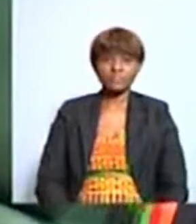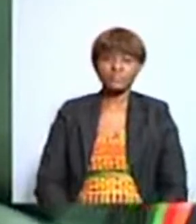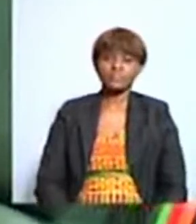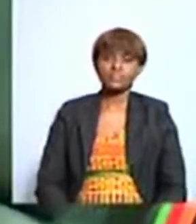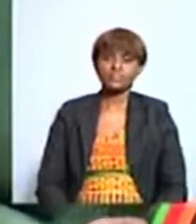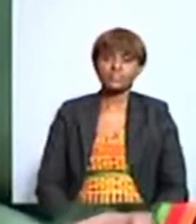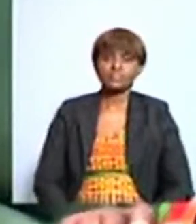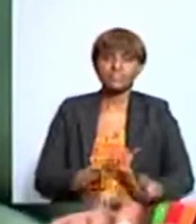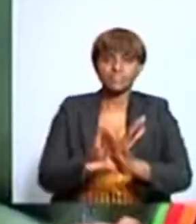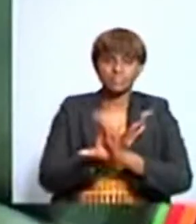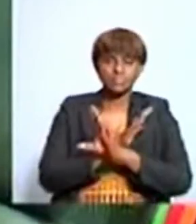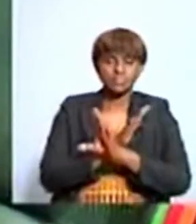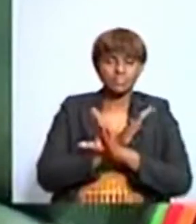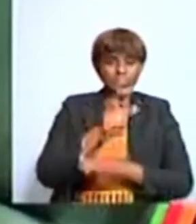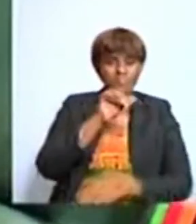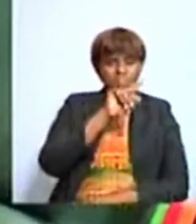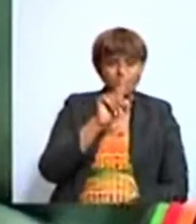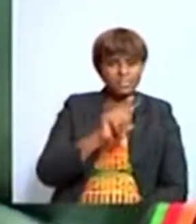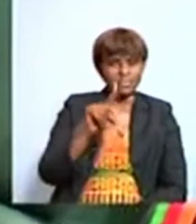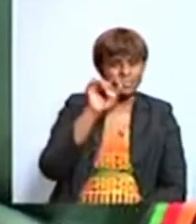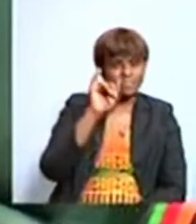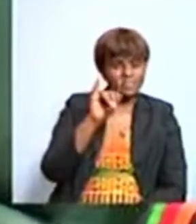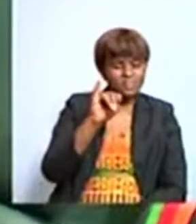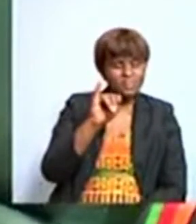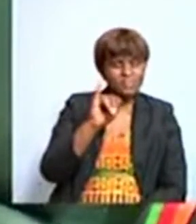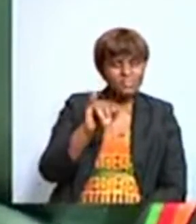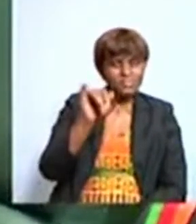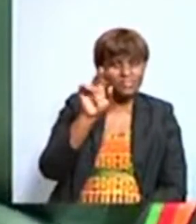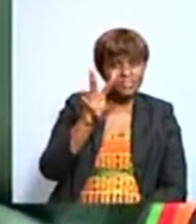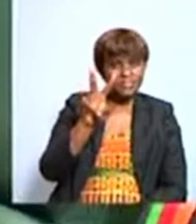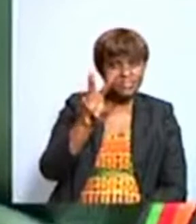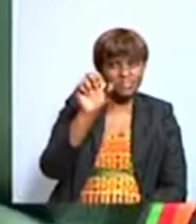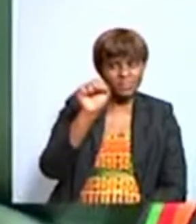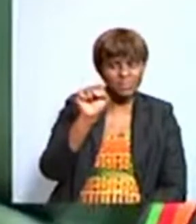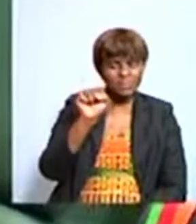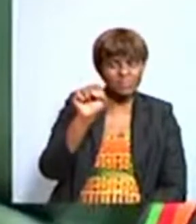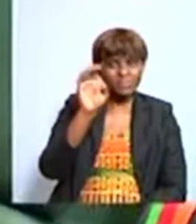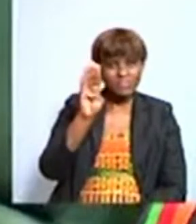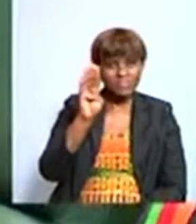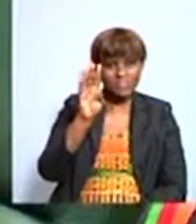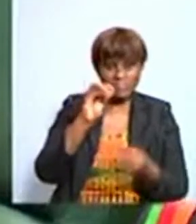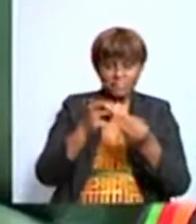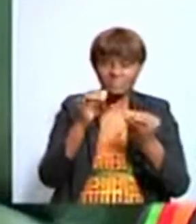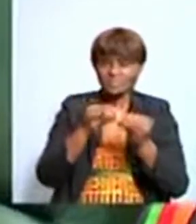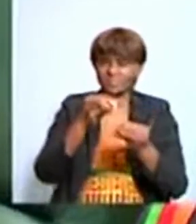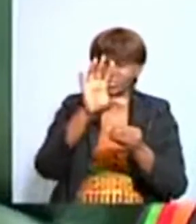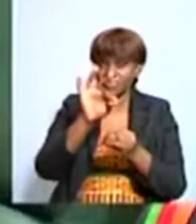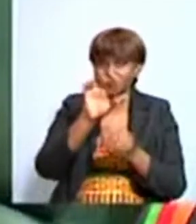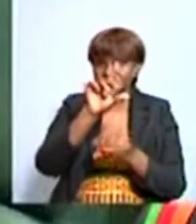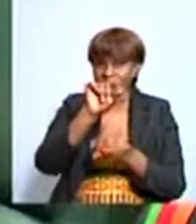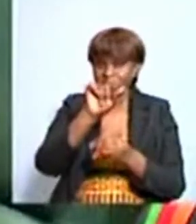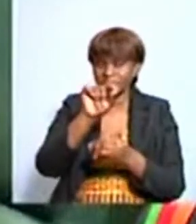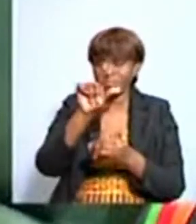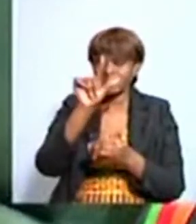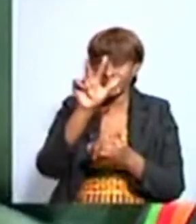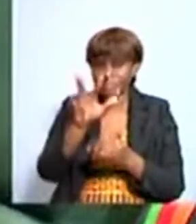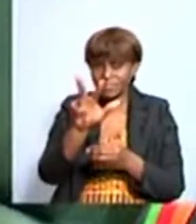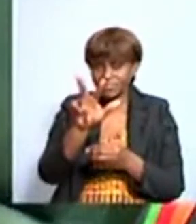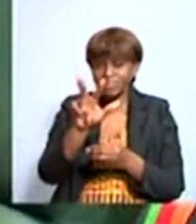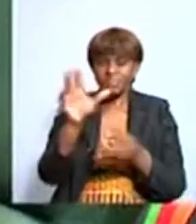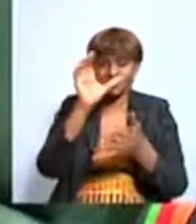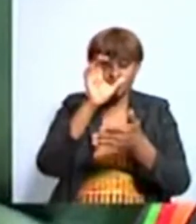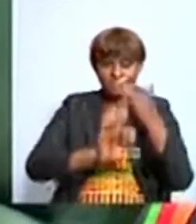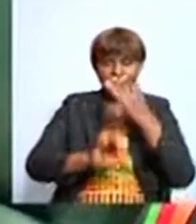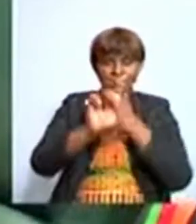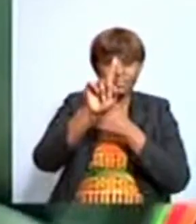The Zambia Institute of Validation Surveyors Bill, National Assembly Bill number 9 of 2023. Clause